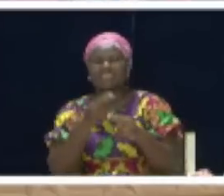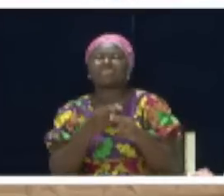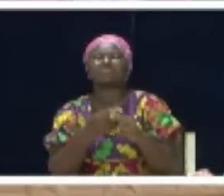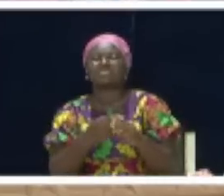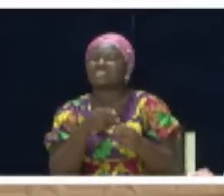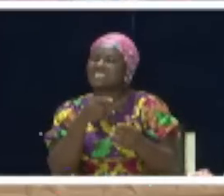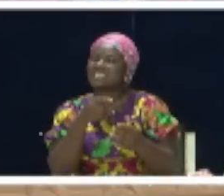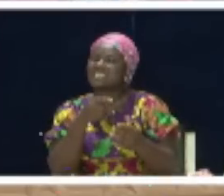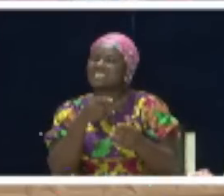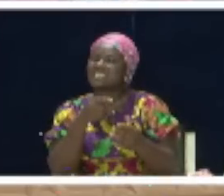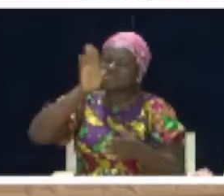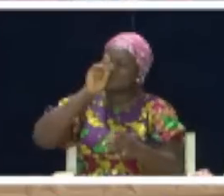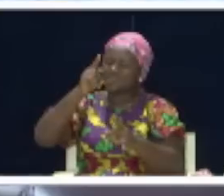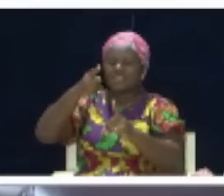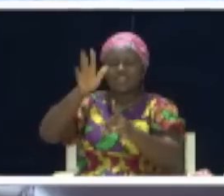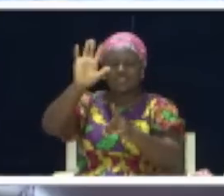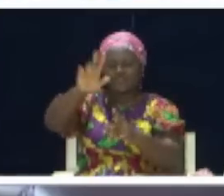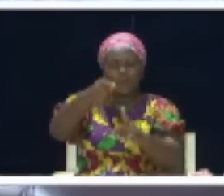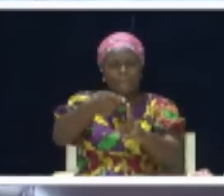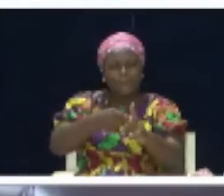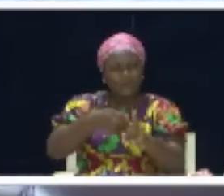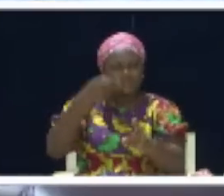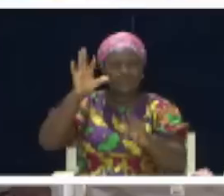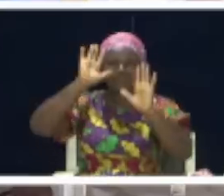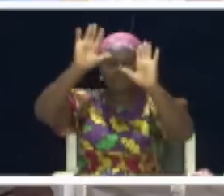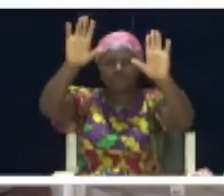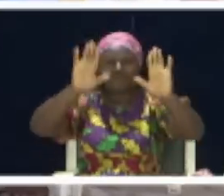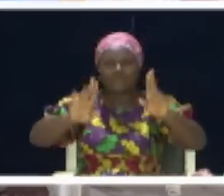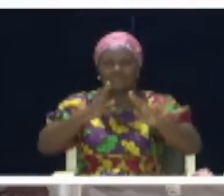this will be your month of miracles.